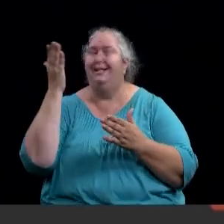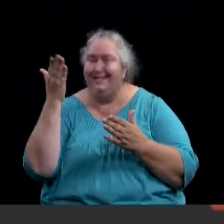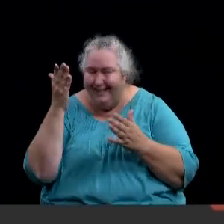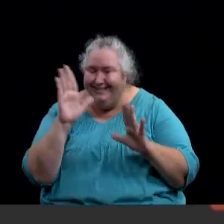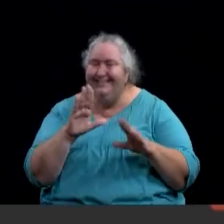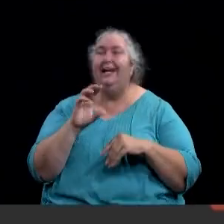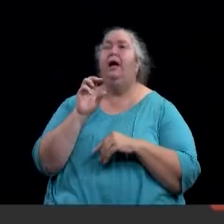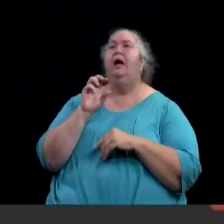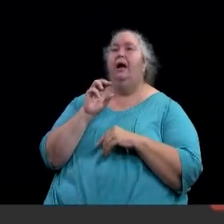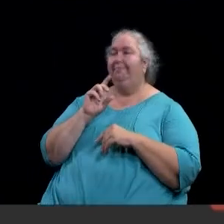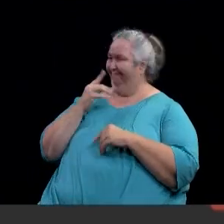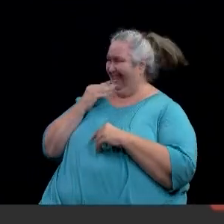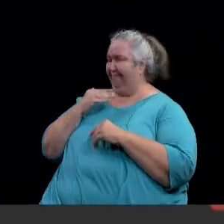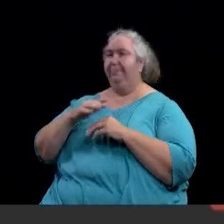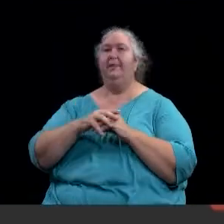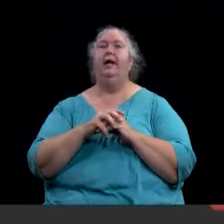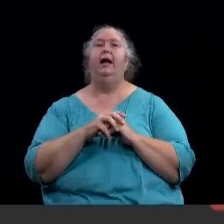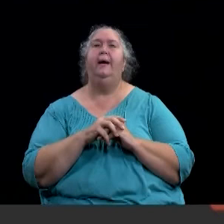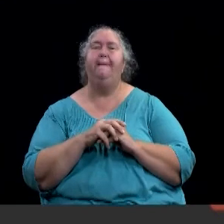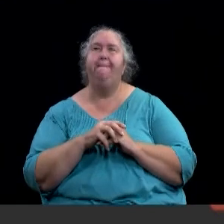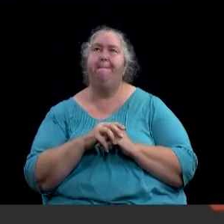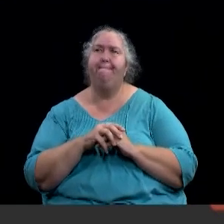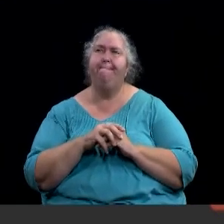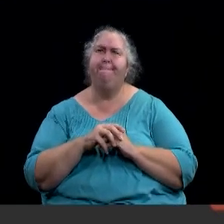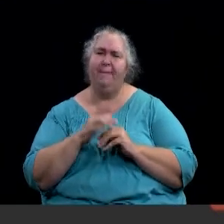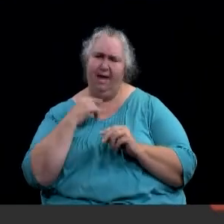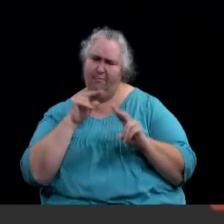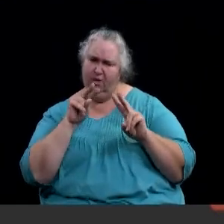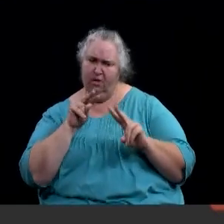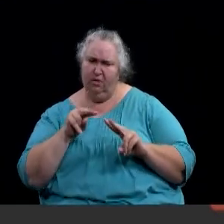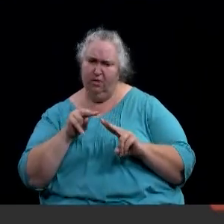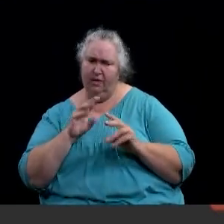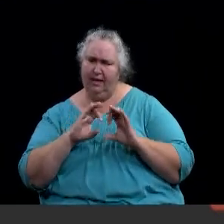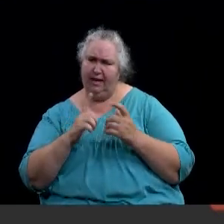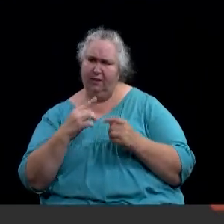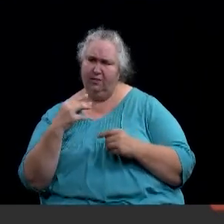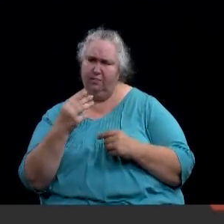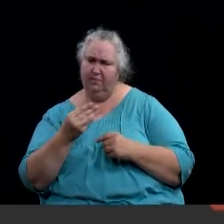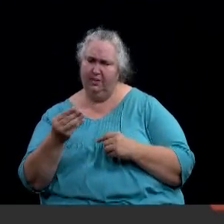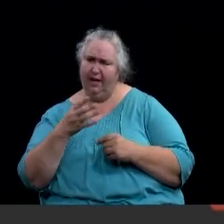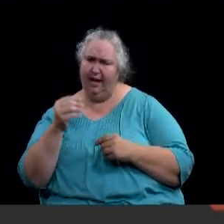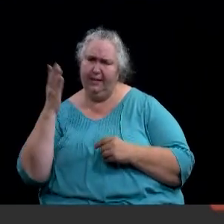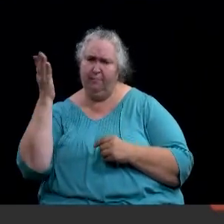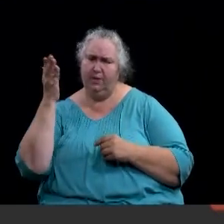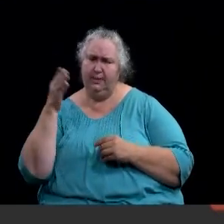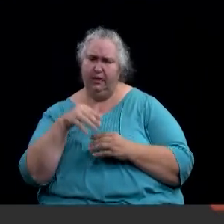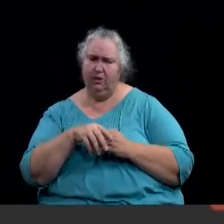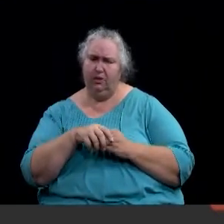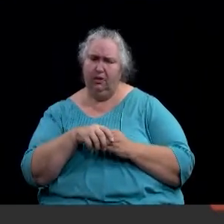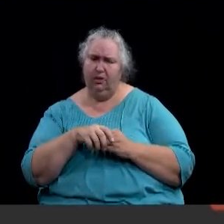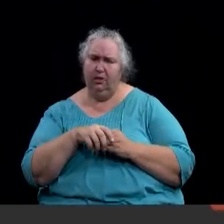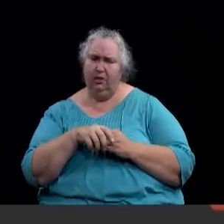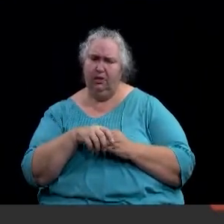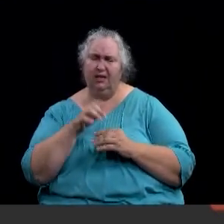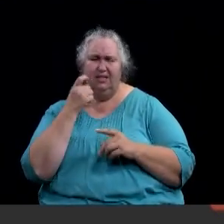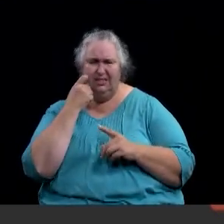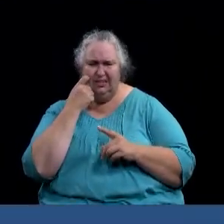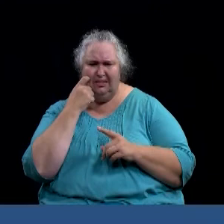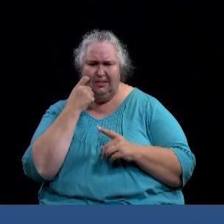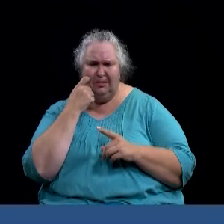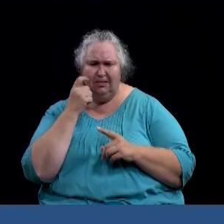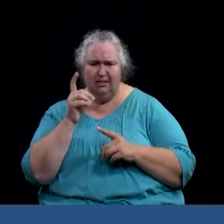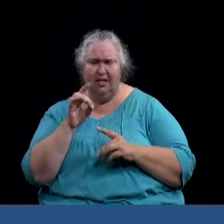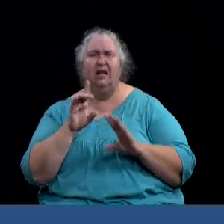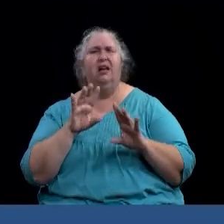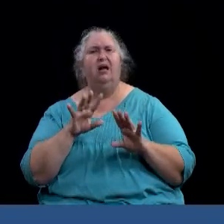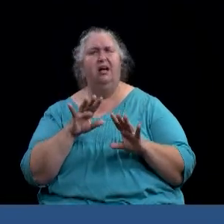I'm looking through the council materials and then also in the presentation that we just did. Do you have like cap stack or capital